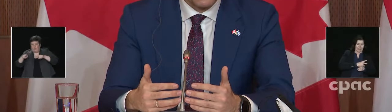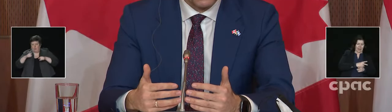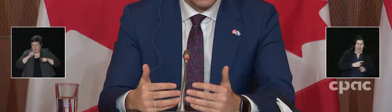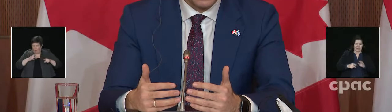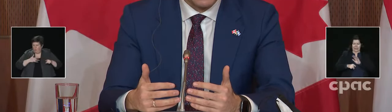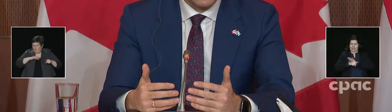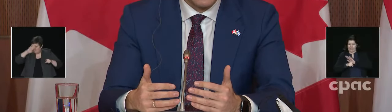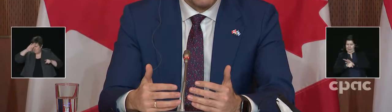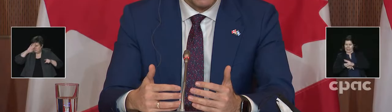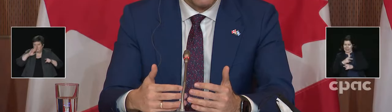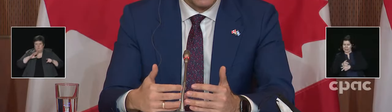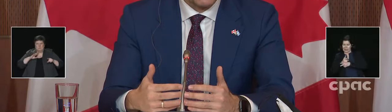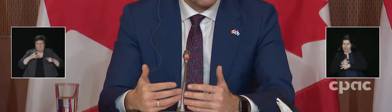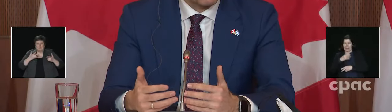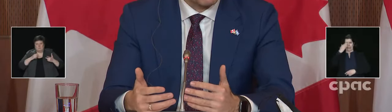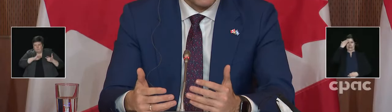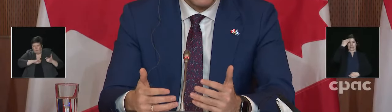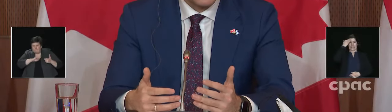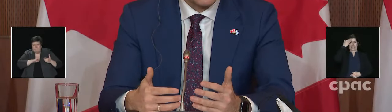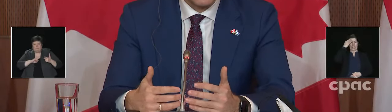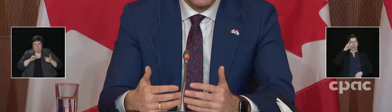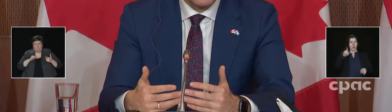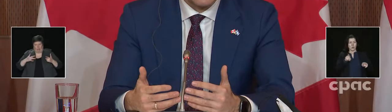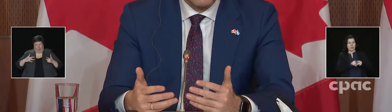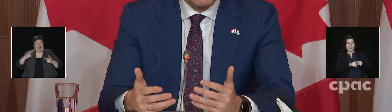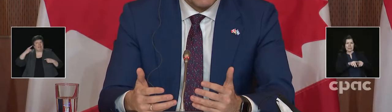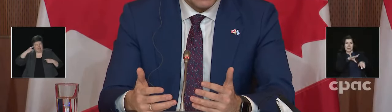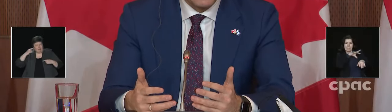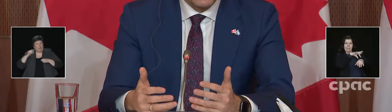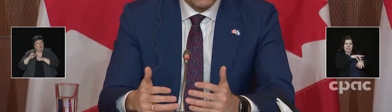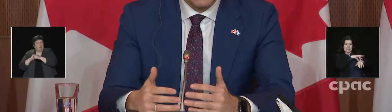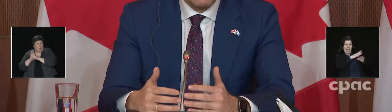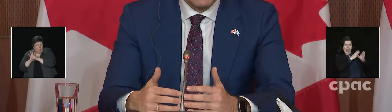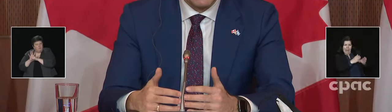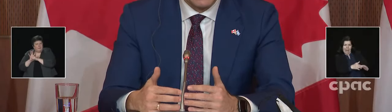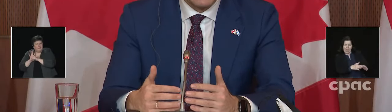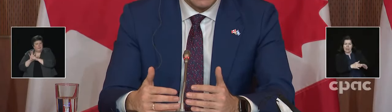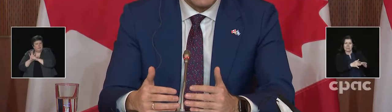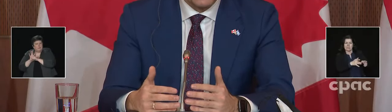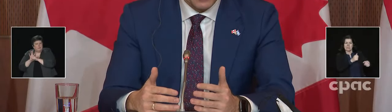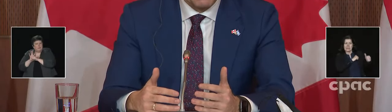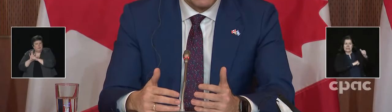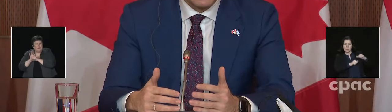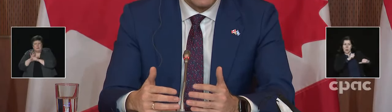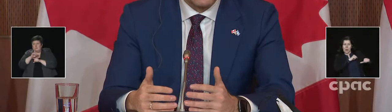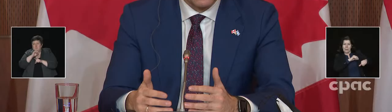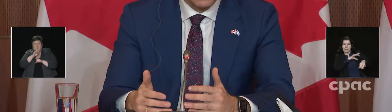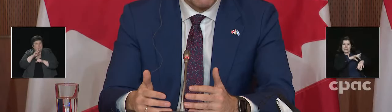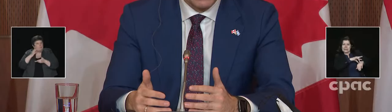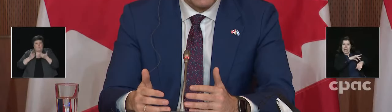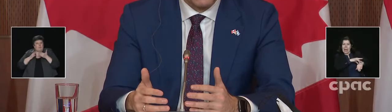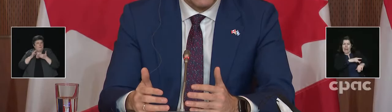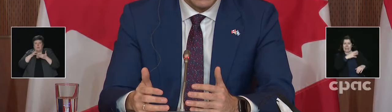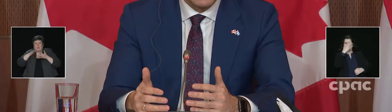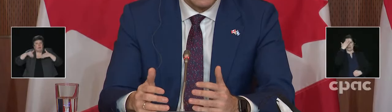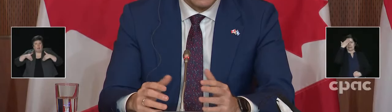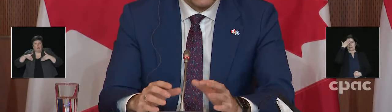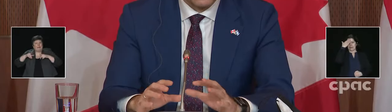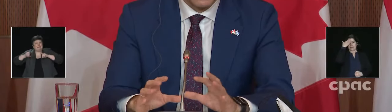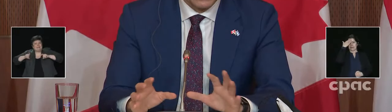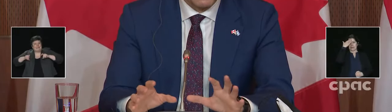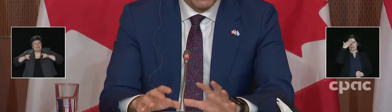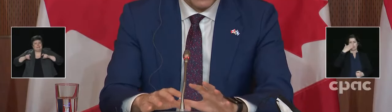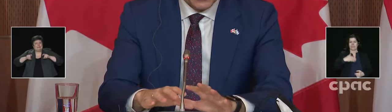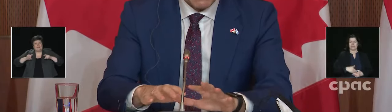symptoms of COVID-19, but that would not necessarily think of having a test, a rapid test or a molecular test.